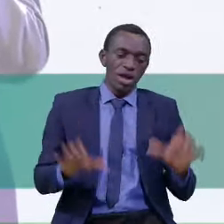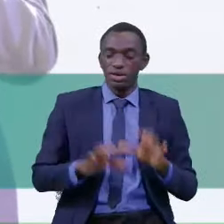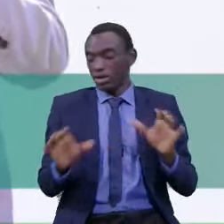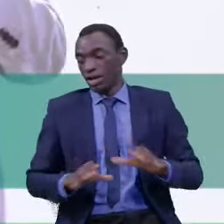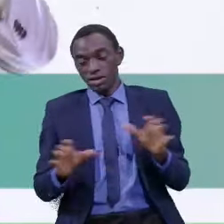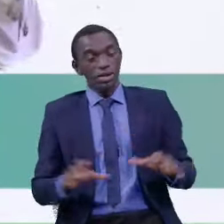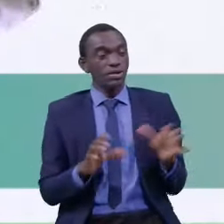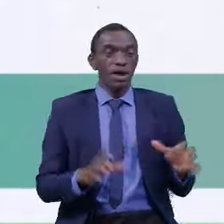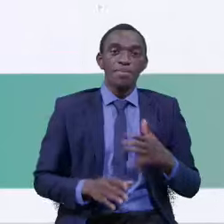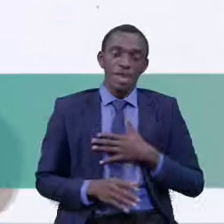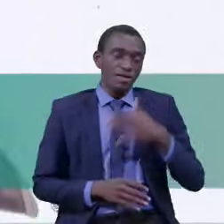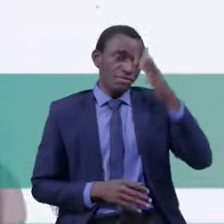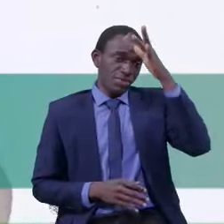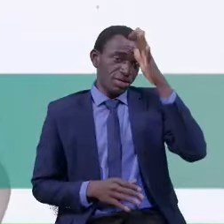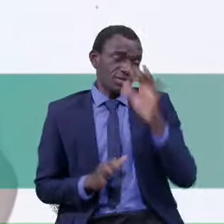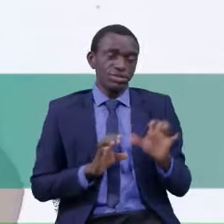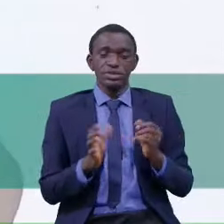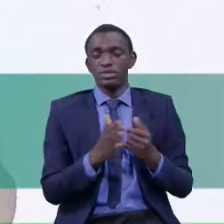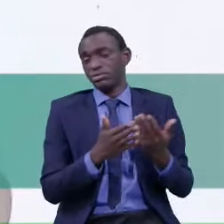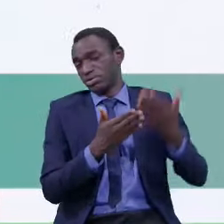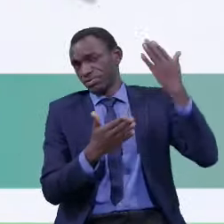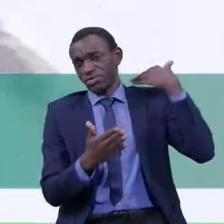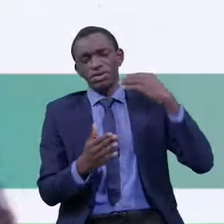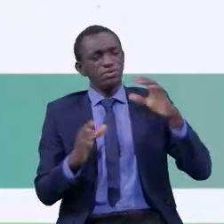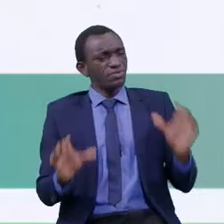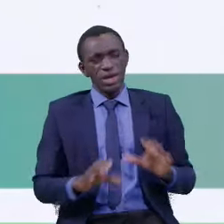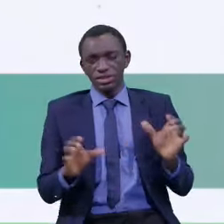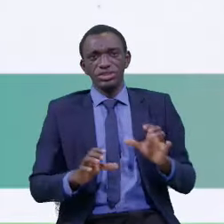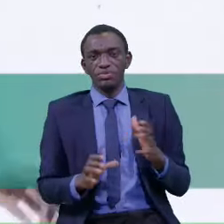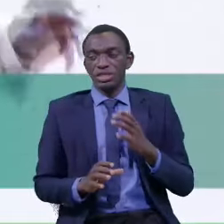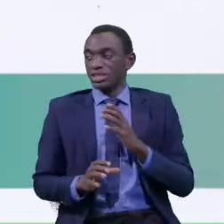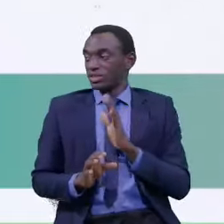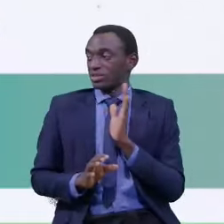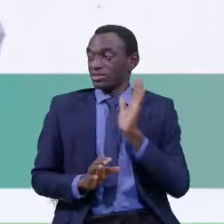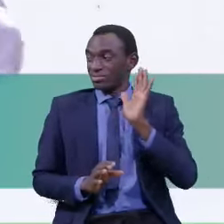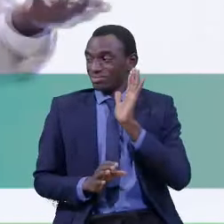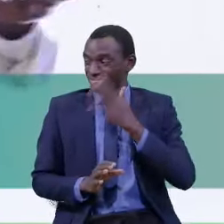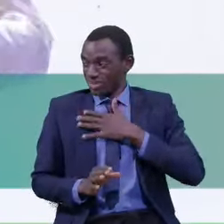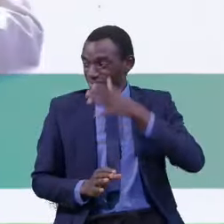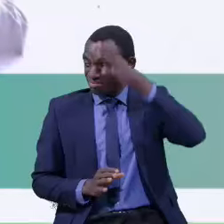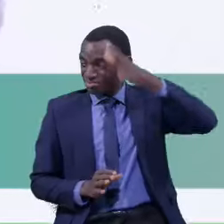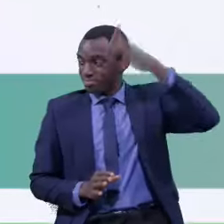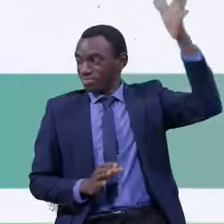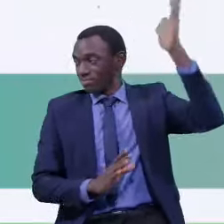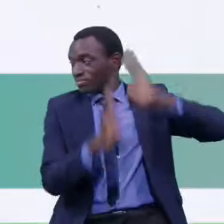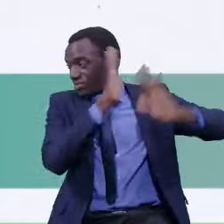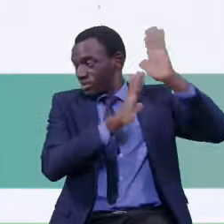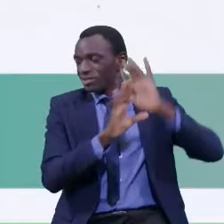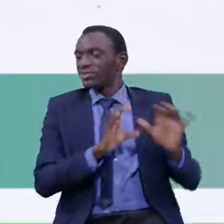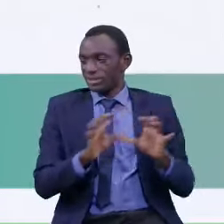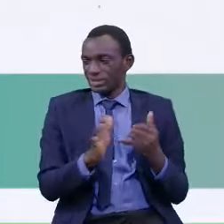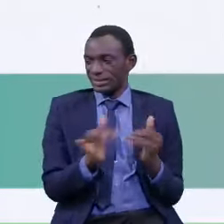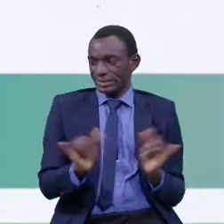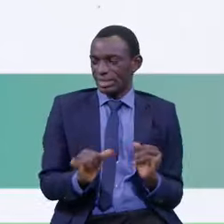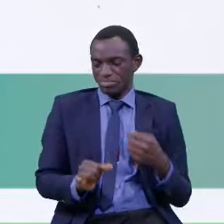very active. And his father, my grandfather, did it, very active. And me too, as you